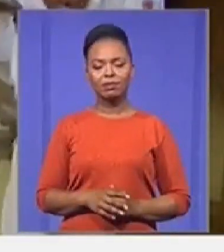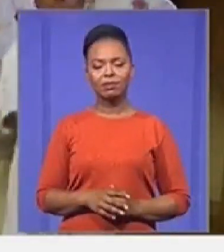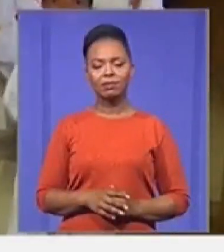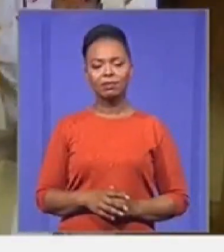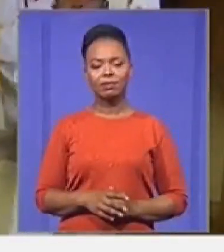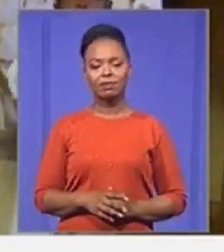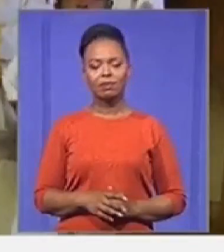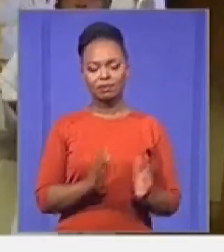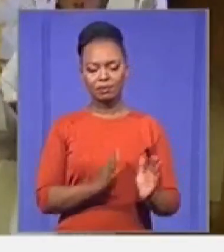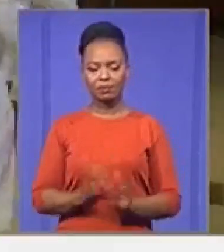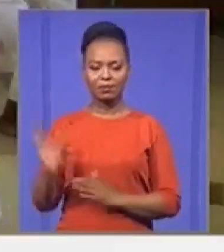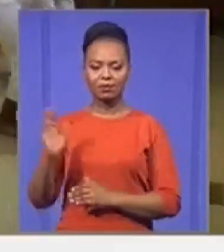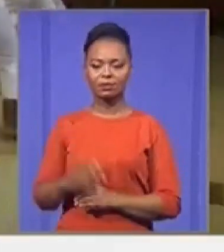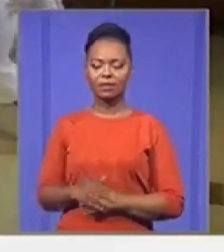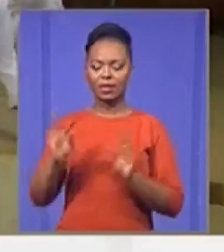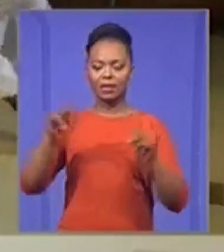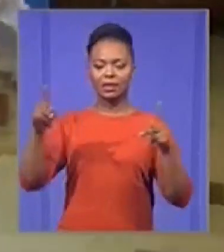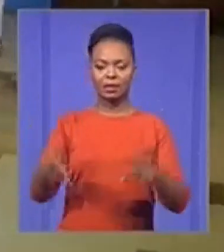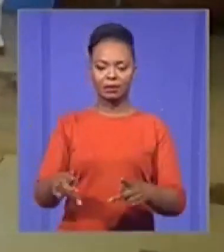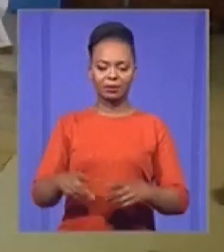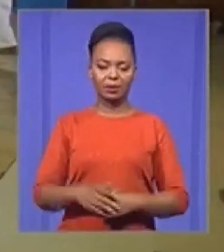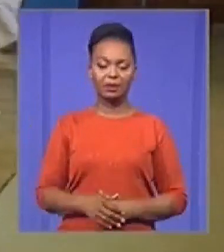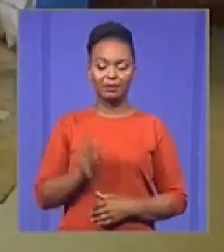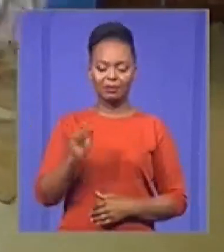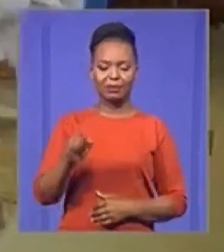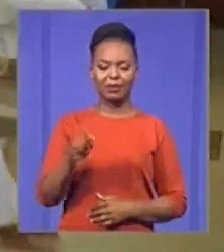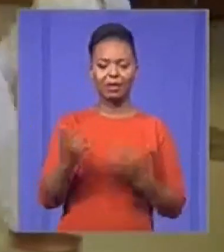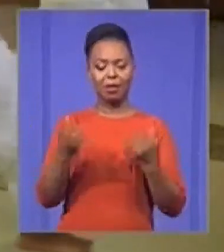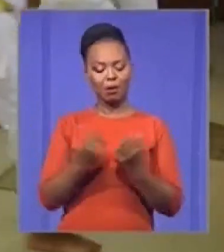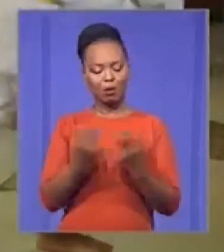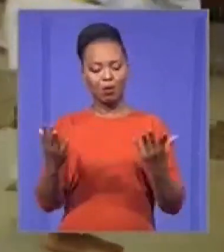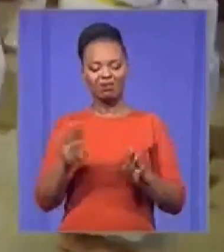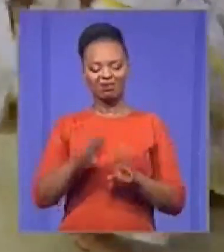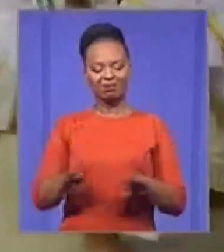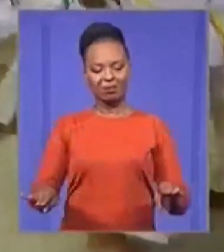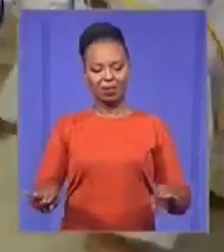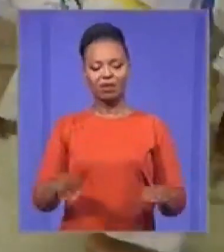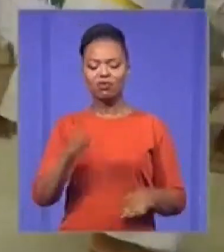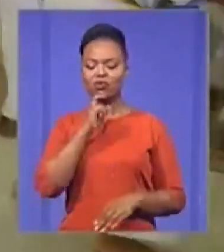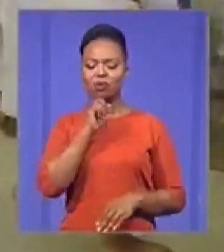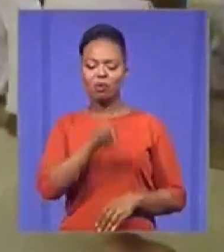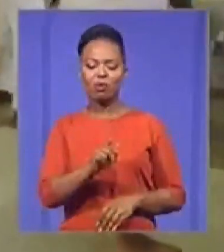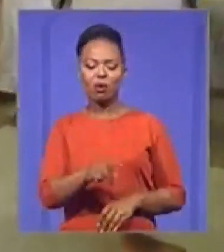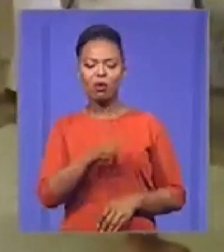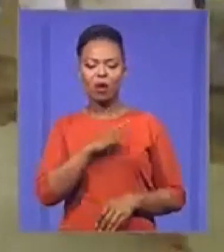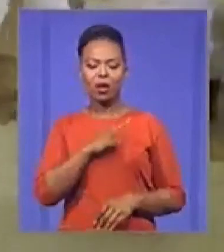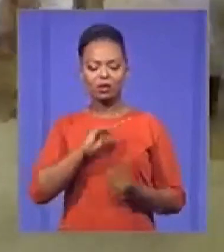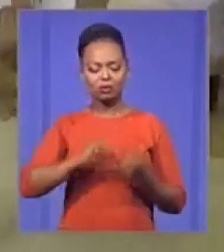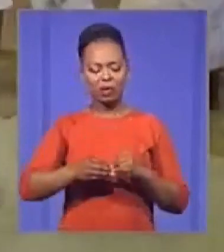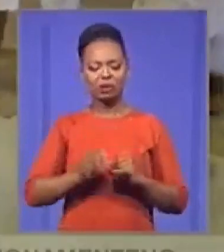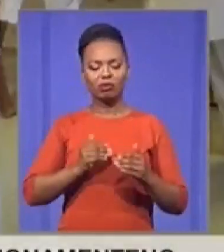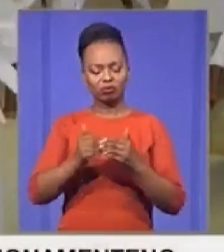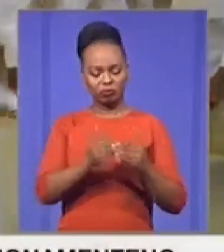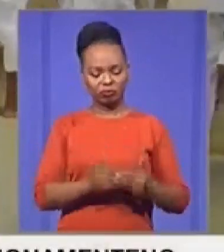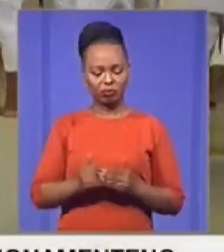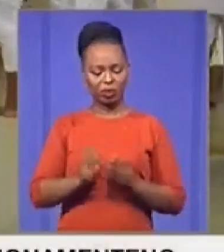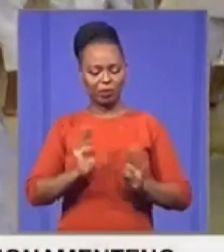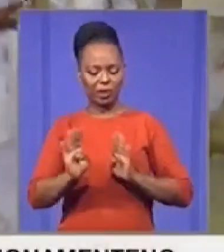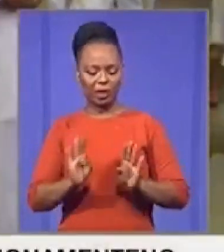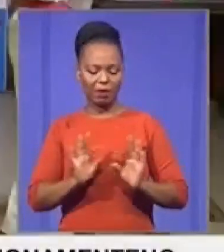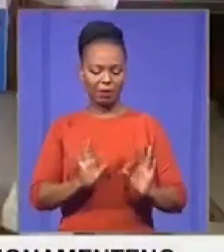Ka o le leng ha re le ba Kimberley, ona ke mokgwa o mong o bana ba o sebedisang ho qoba ho kgeloa tseleng. Ba bang ba bona